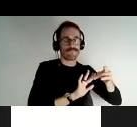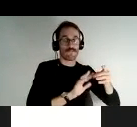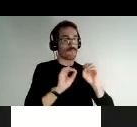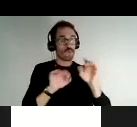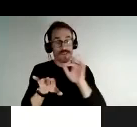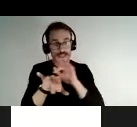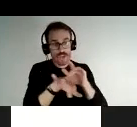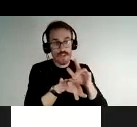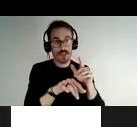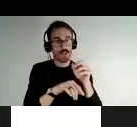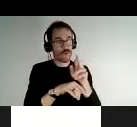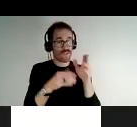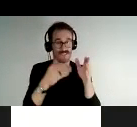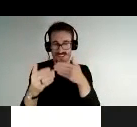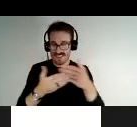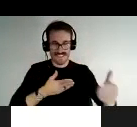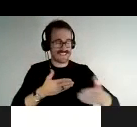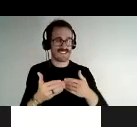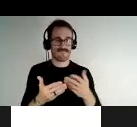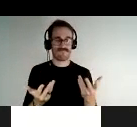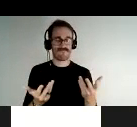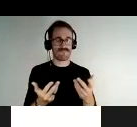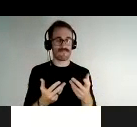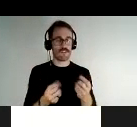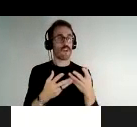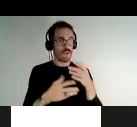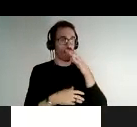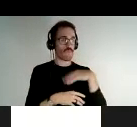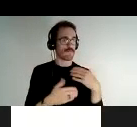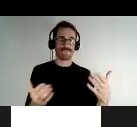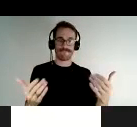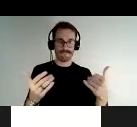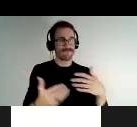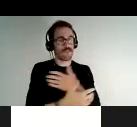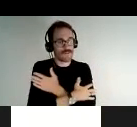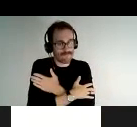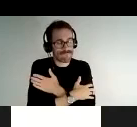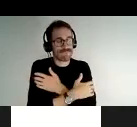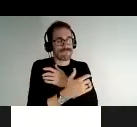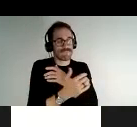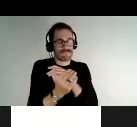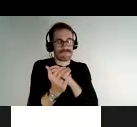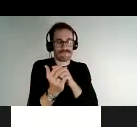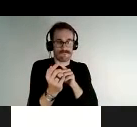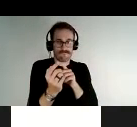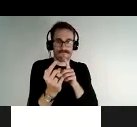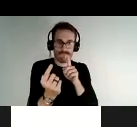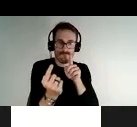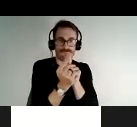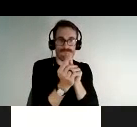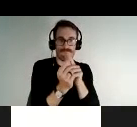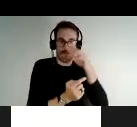women hugging and touching and holding the men as they died. And I don't think that that's